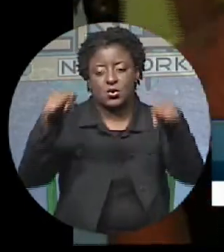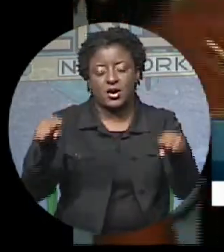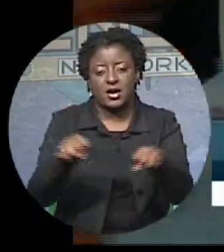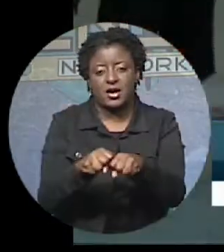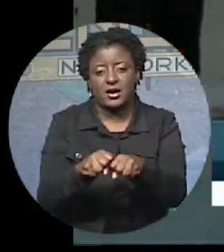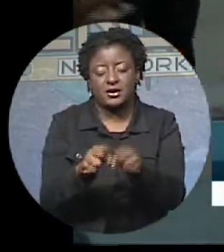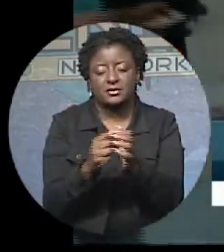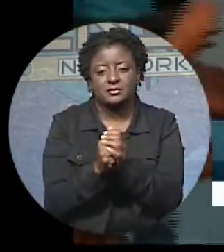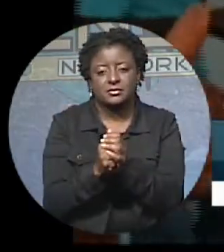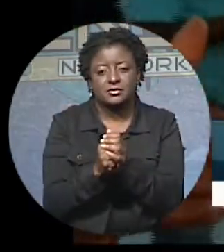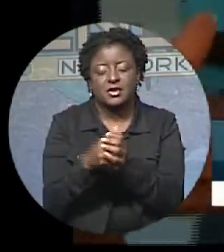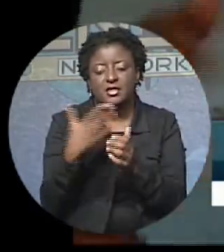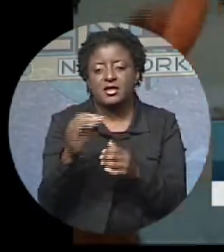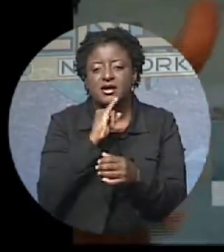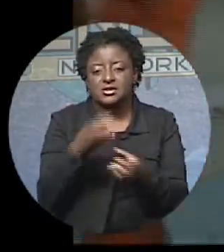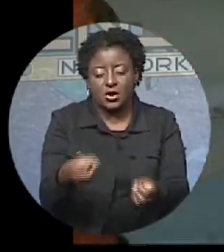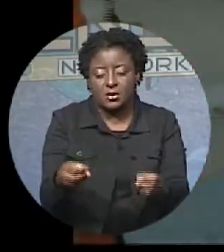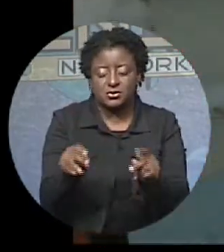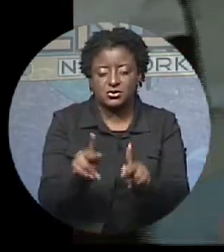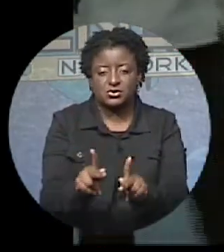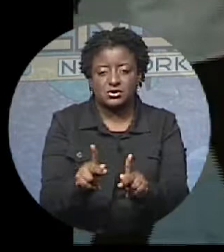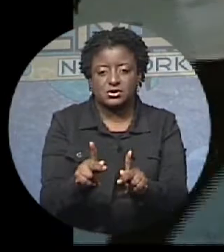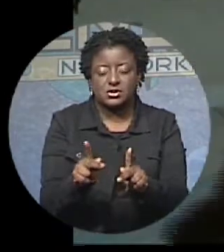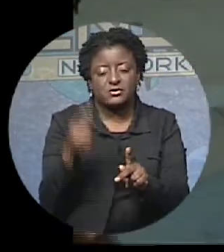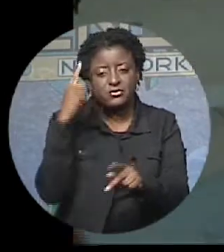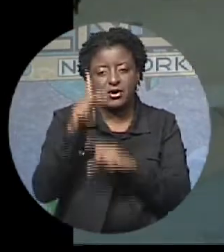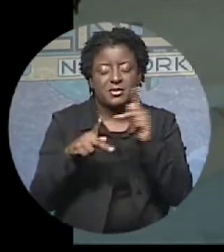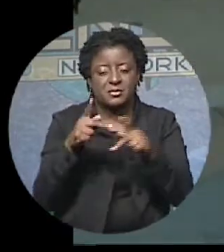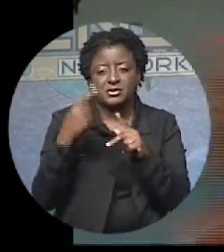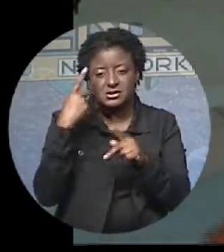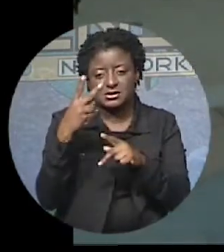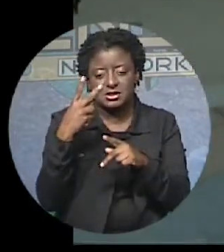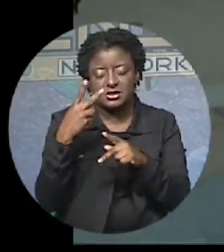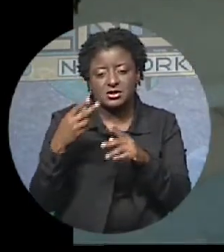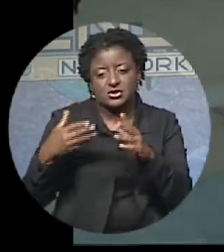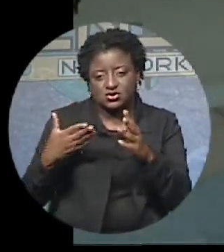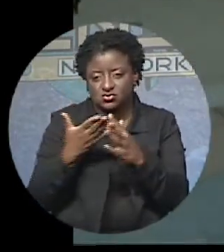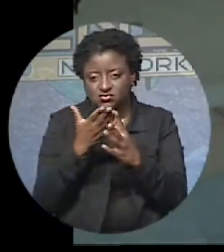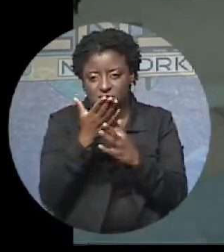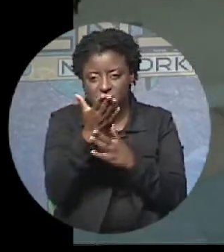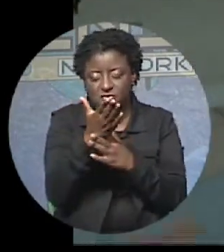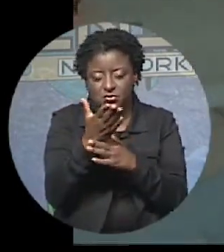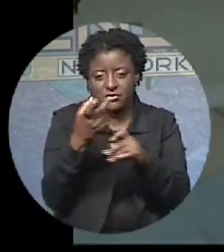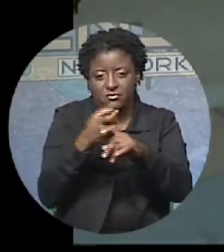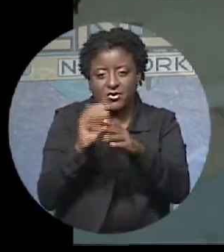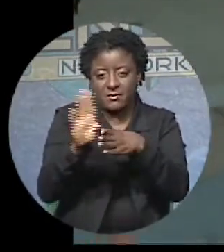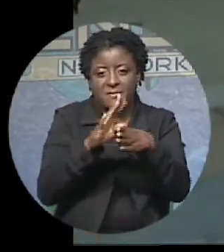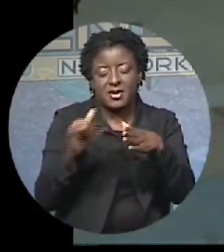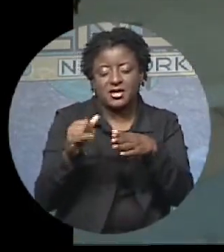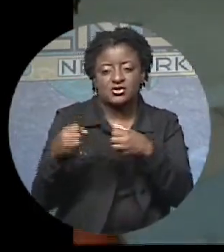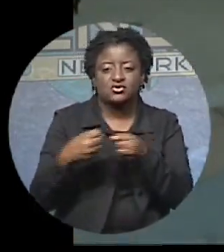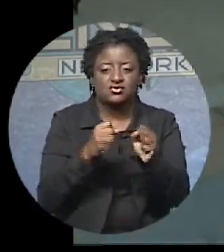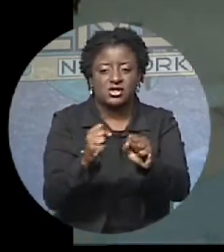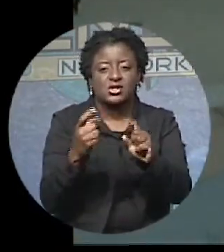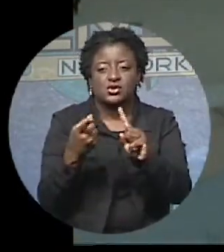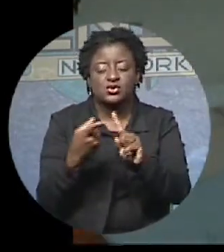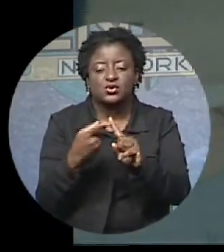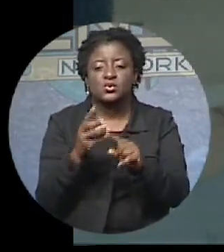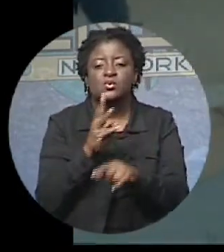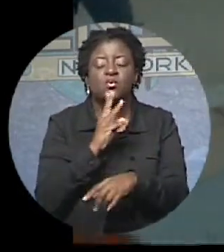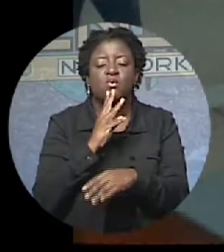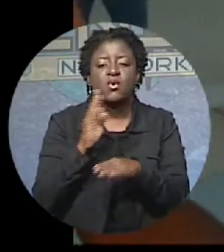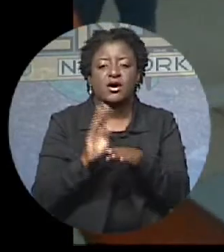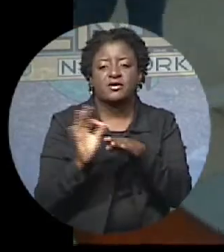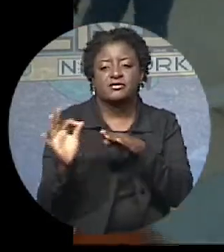there's an opportunity to again have people be able to look straight through from Bay Street to the waterfront. So we're looking at how we can incrementally